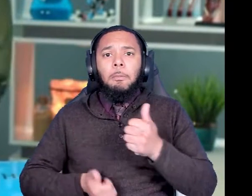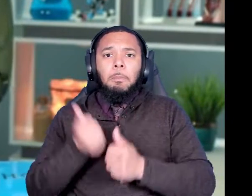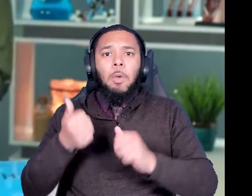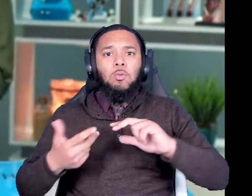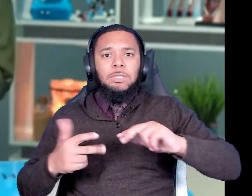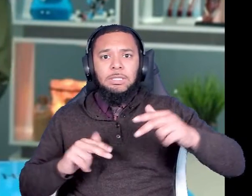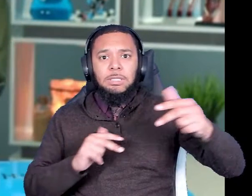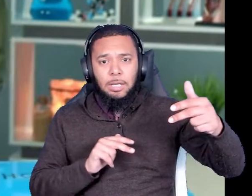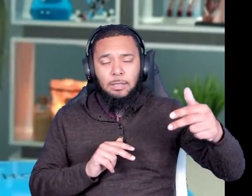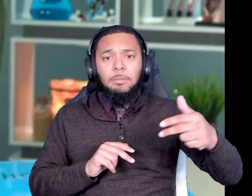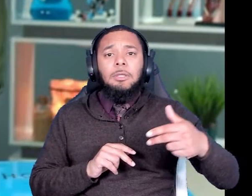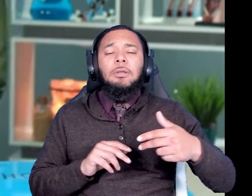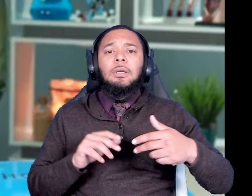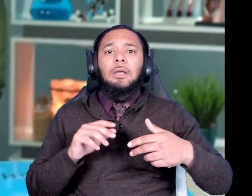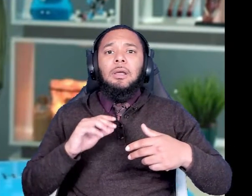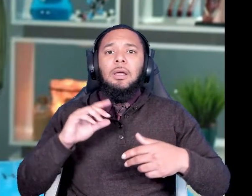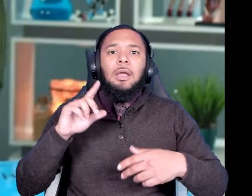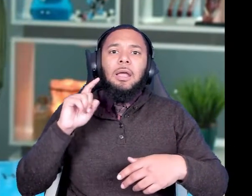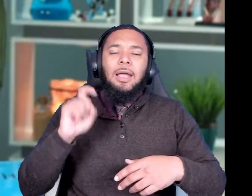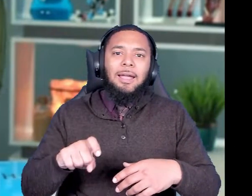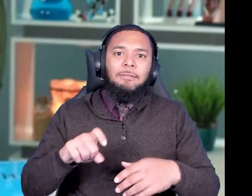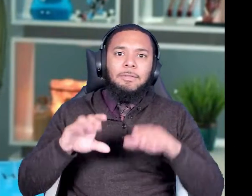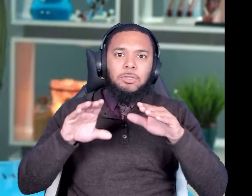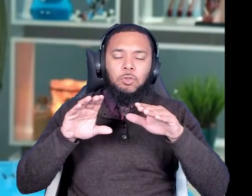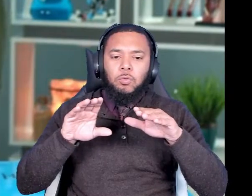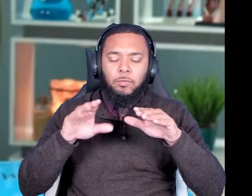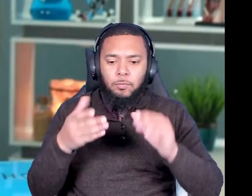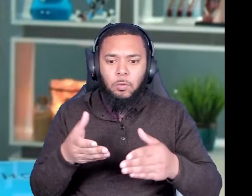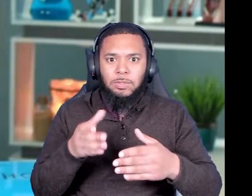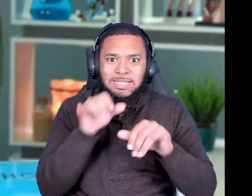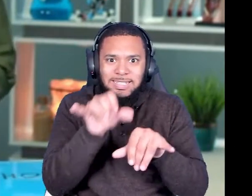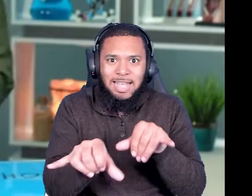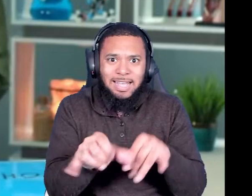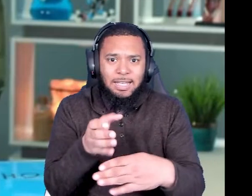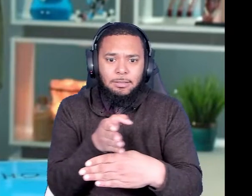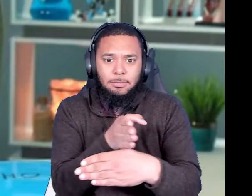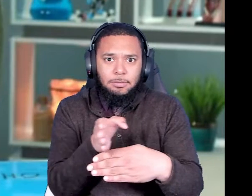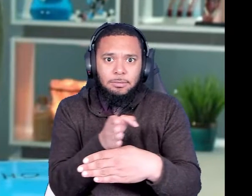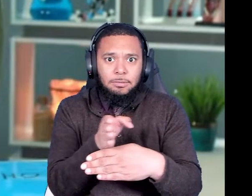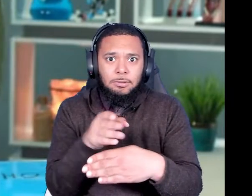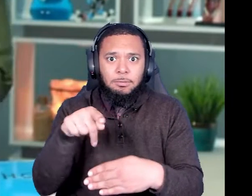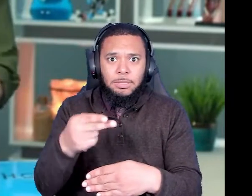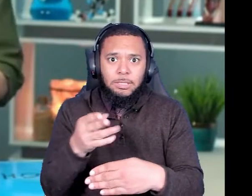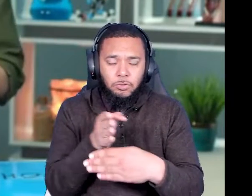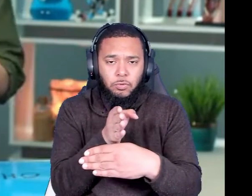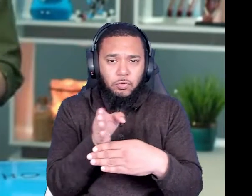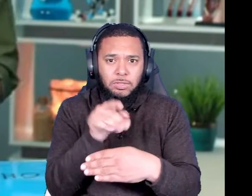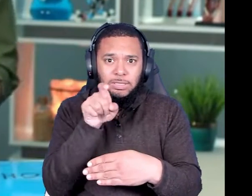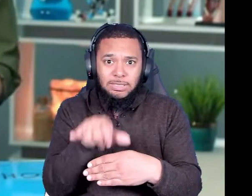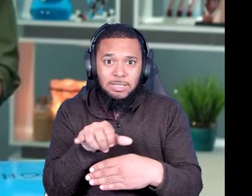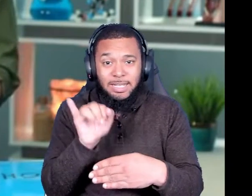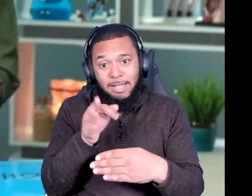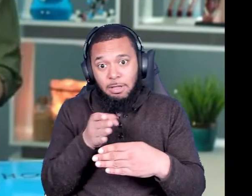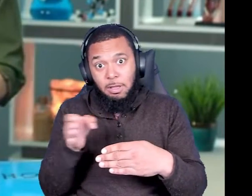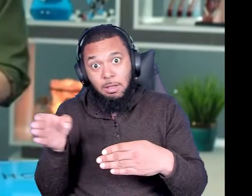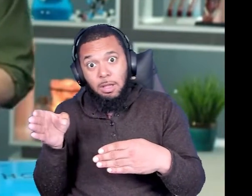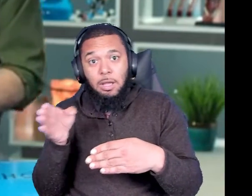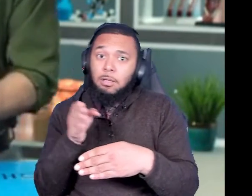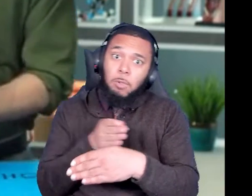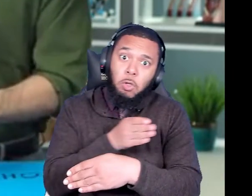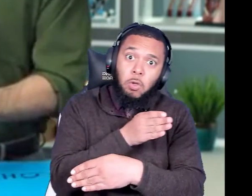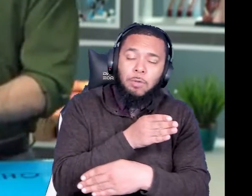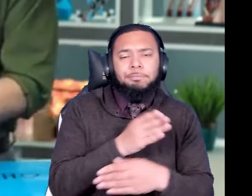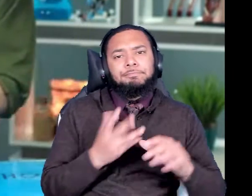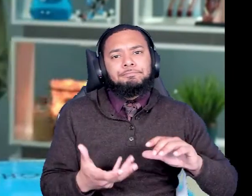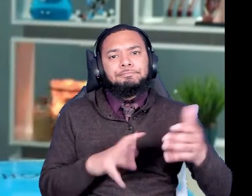have to work in a specific pH range. If they get out of that pH range, they will no longer function properly. So